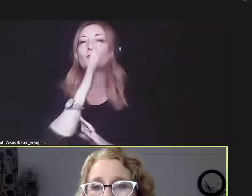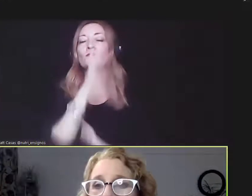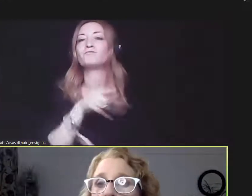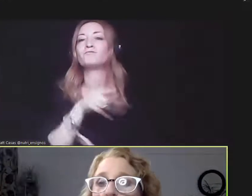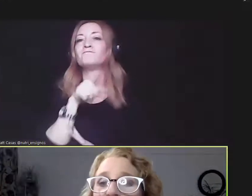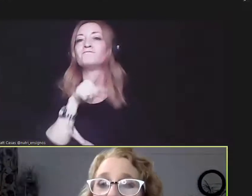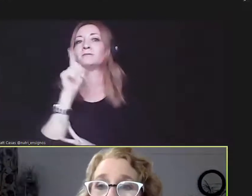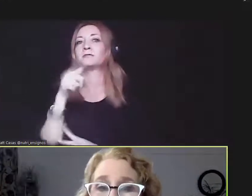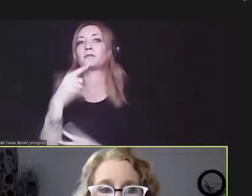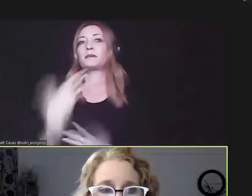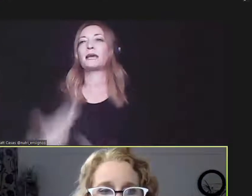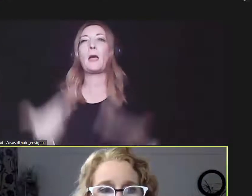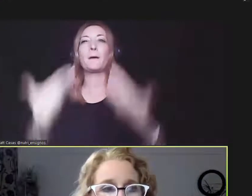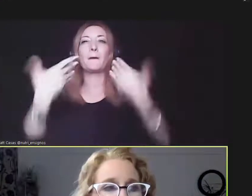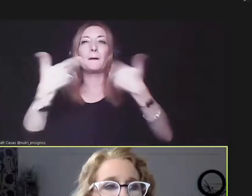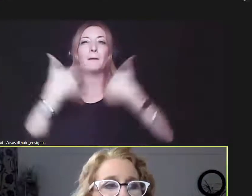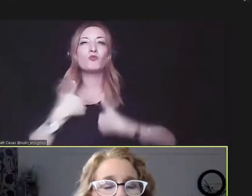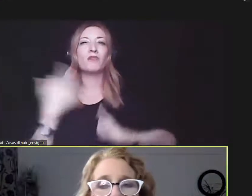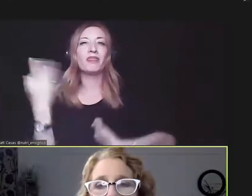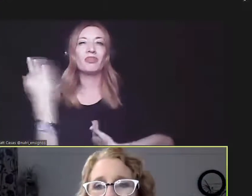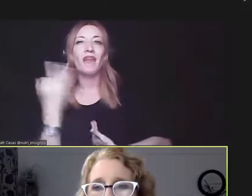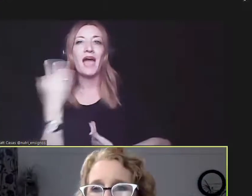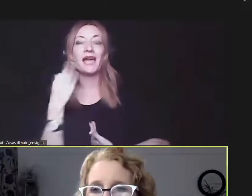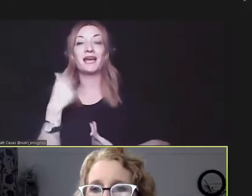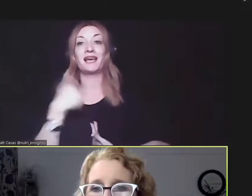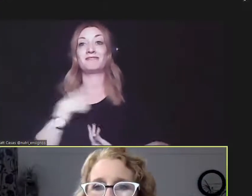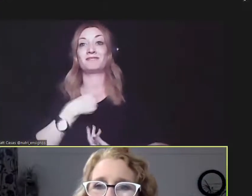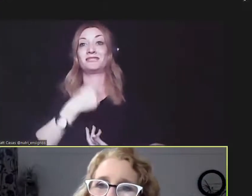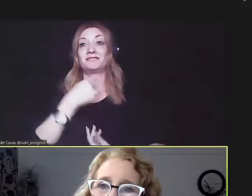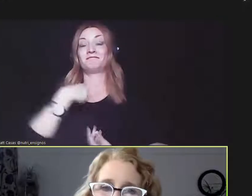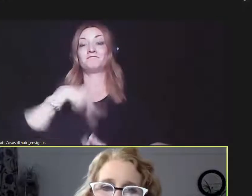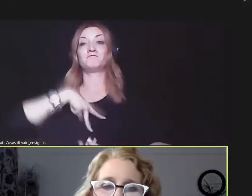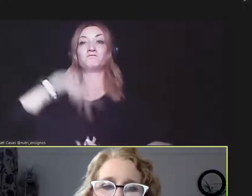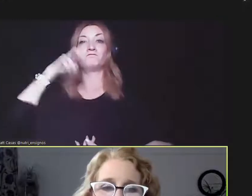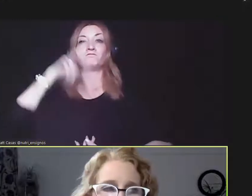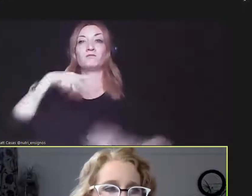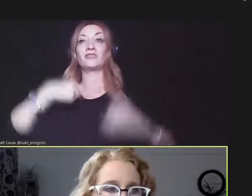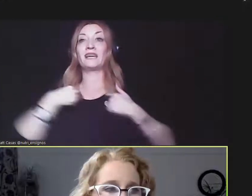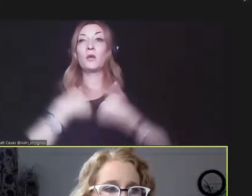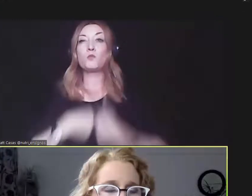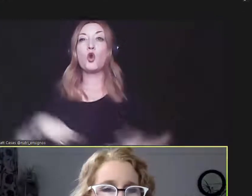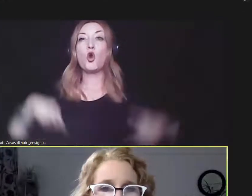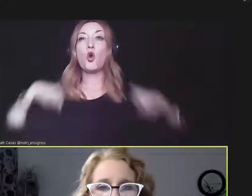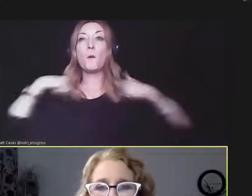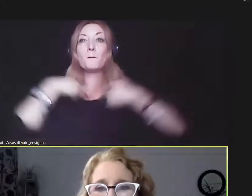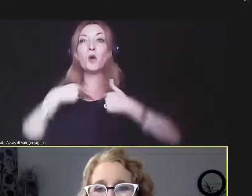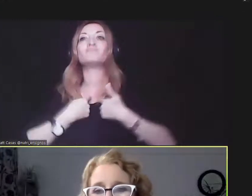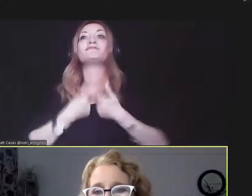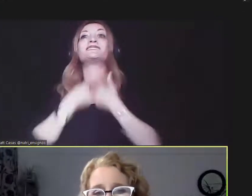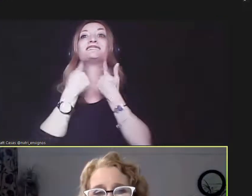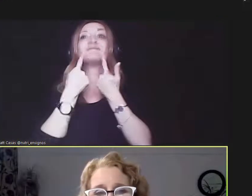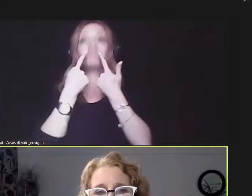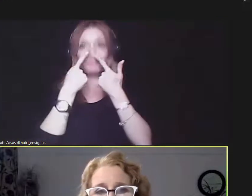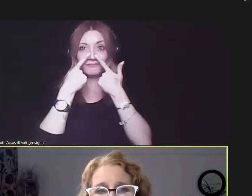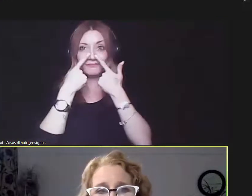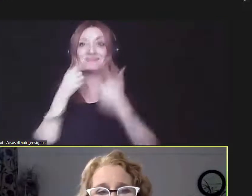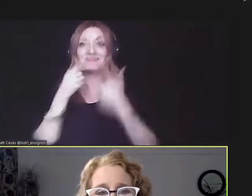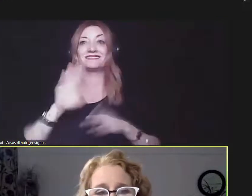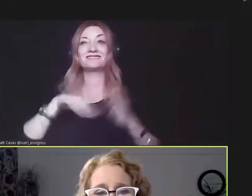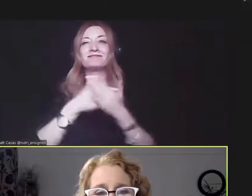fully, which improves the cleansing action of the lungs. So it's